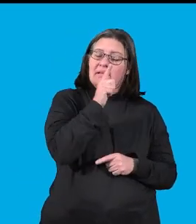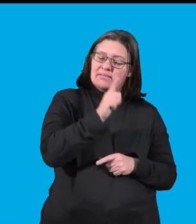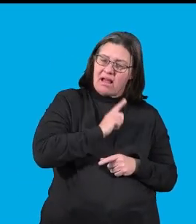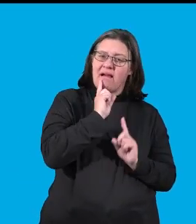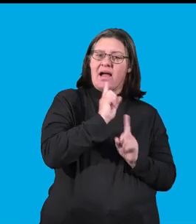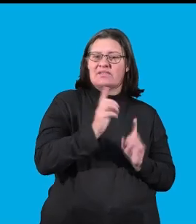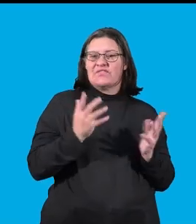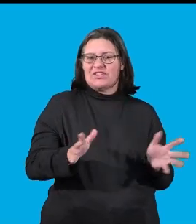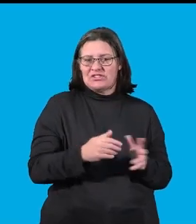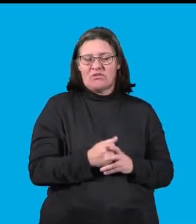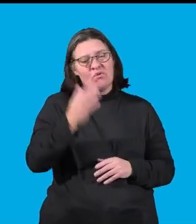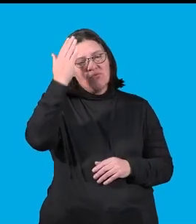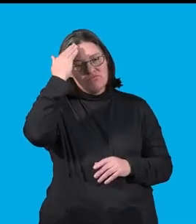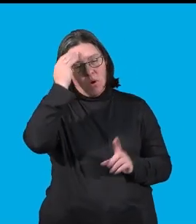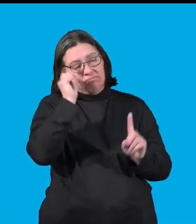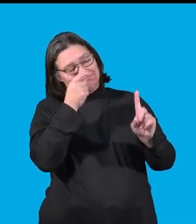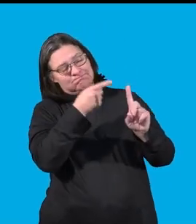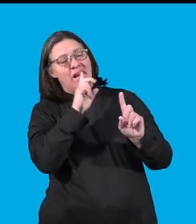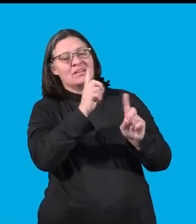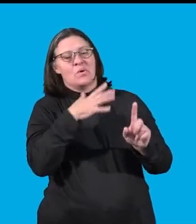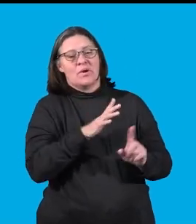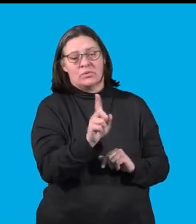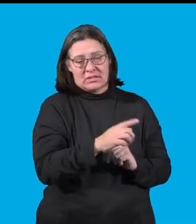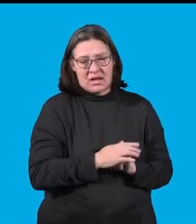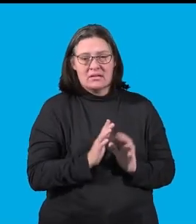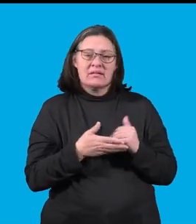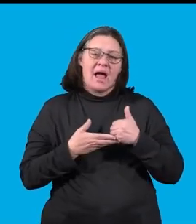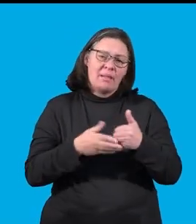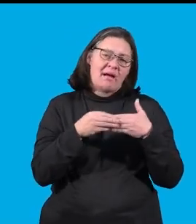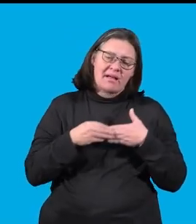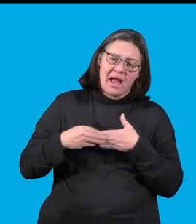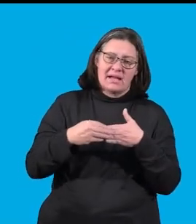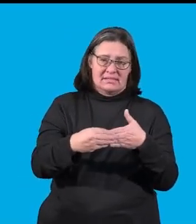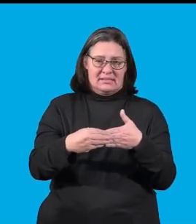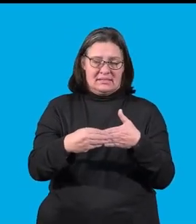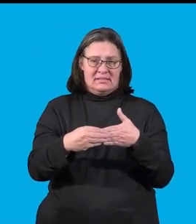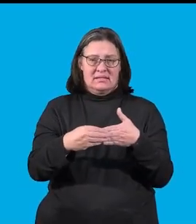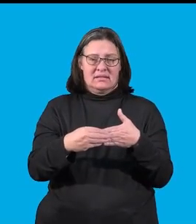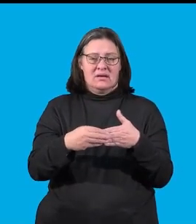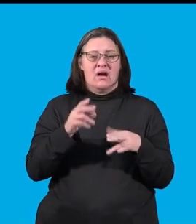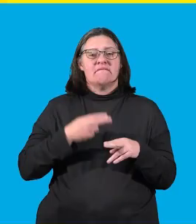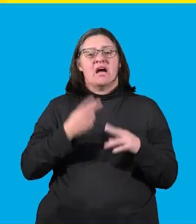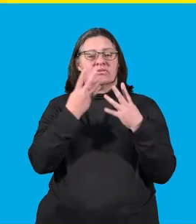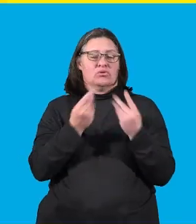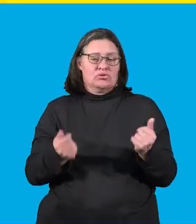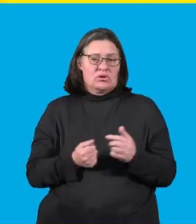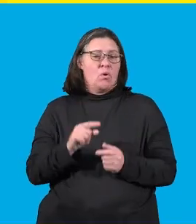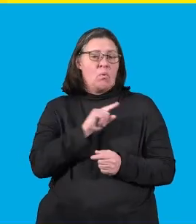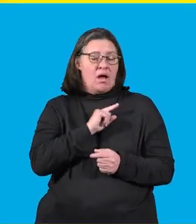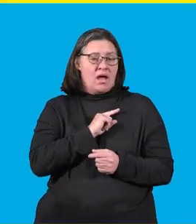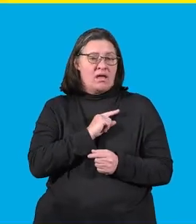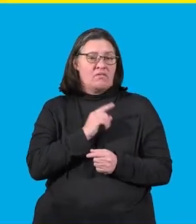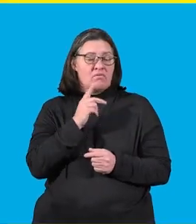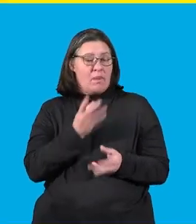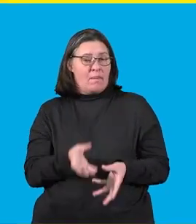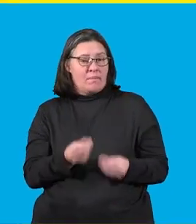they tell you the answer, so you know what you're working towards, and that helps you to guide your final solution, because